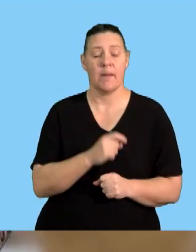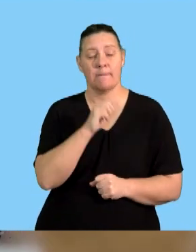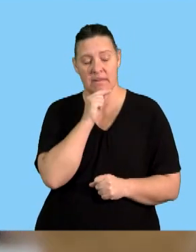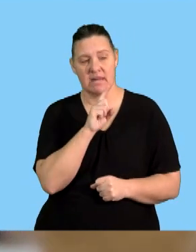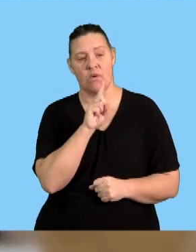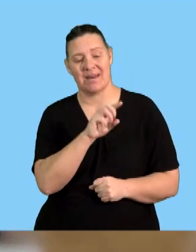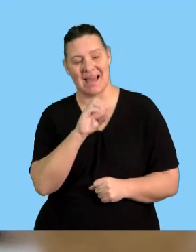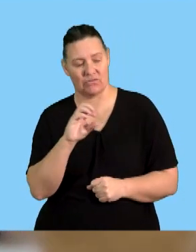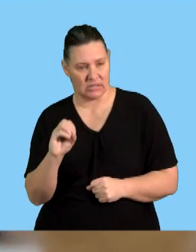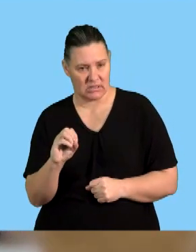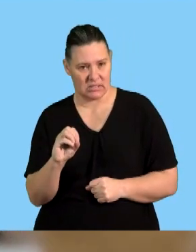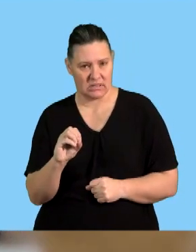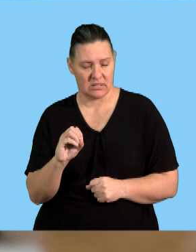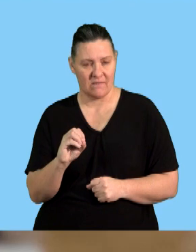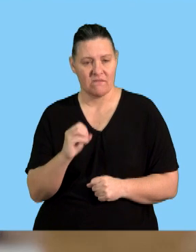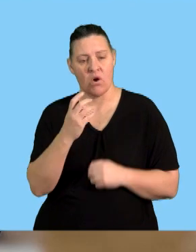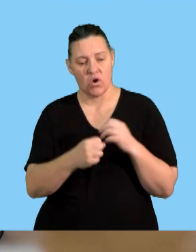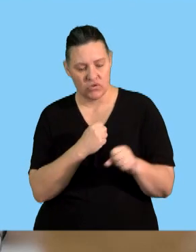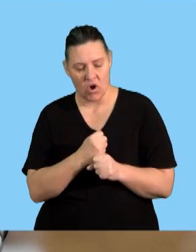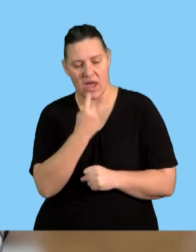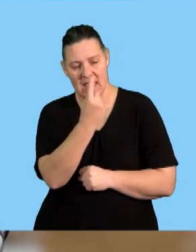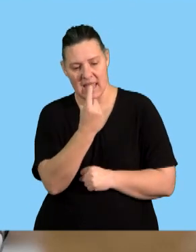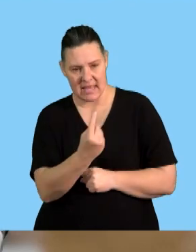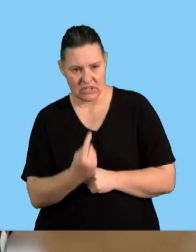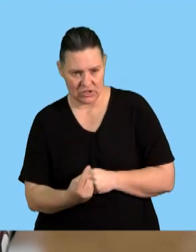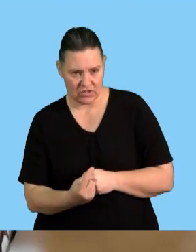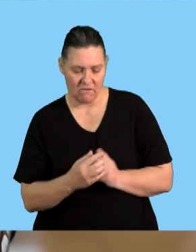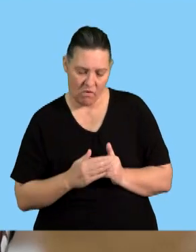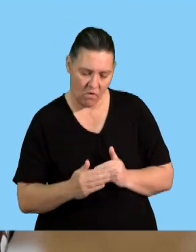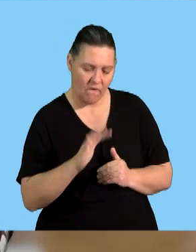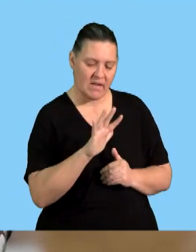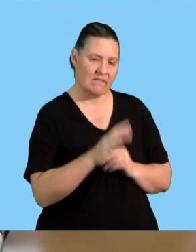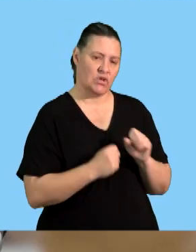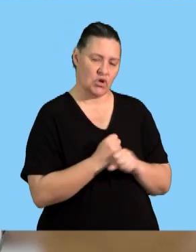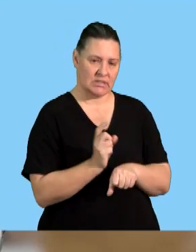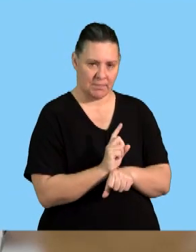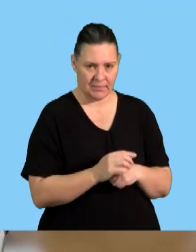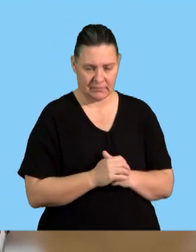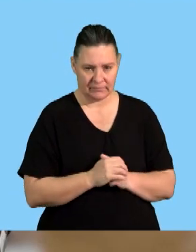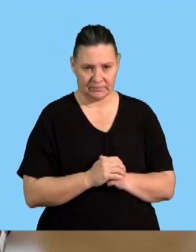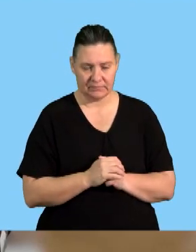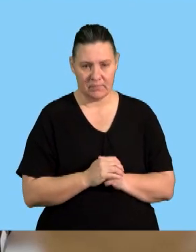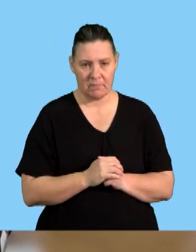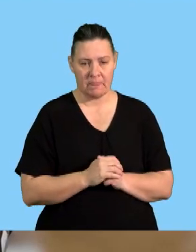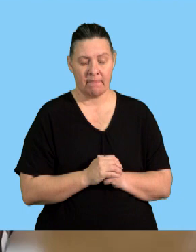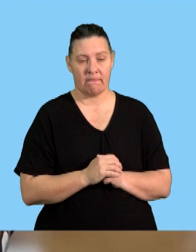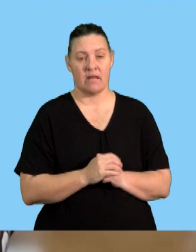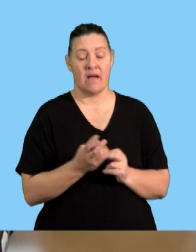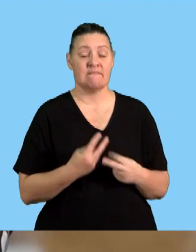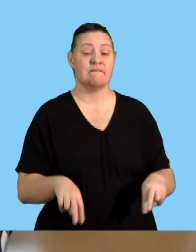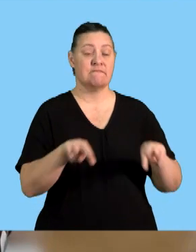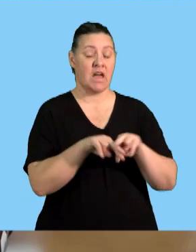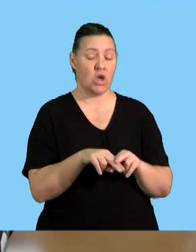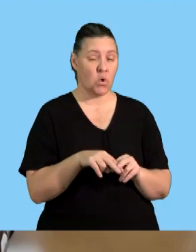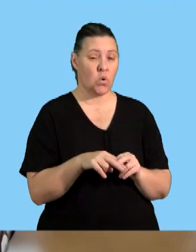100 Rand for each year during the 5-year time period. The interest value is